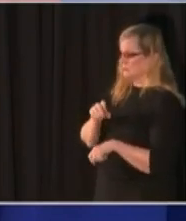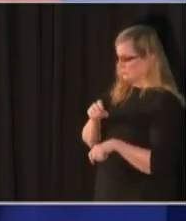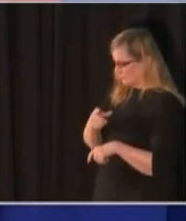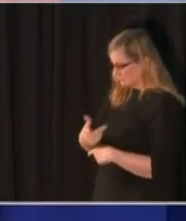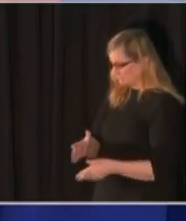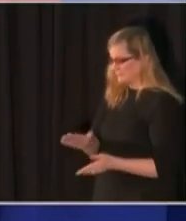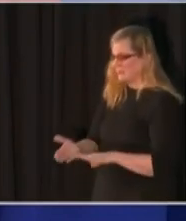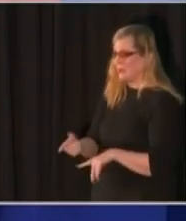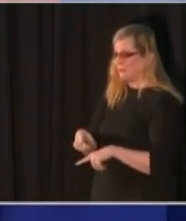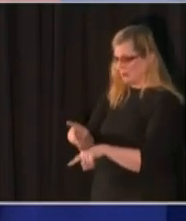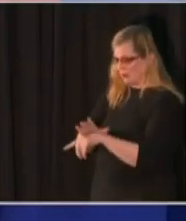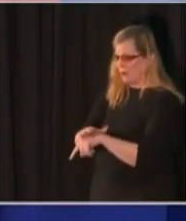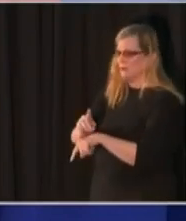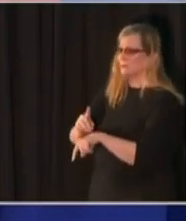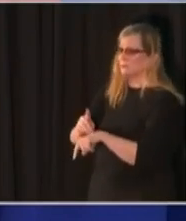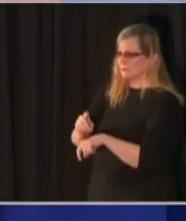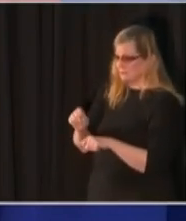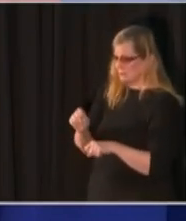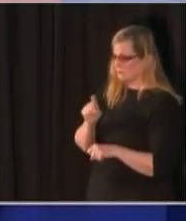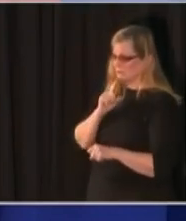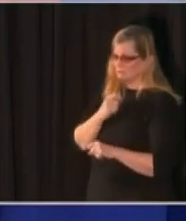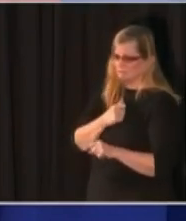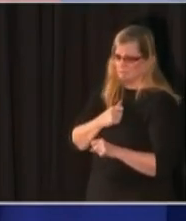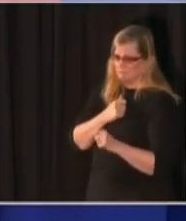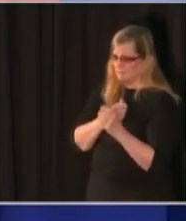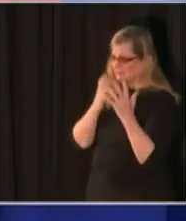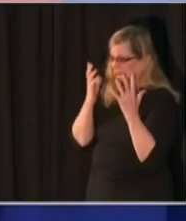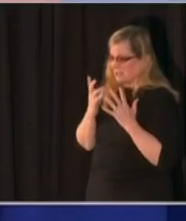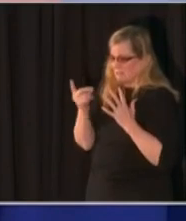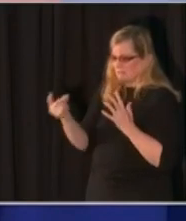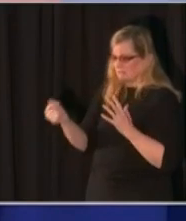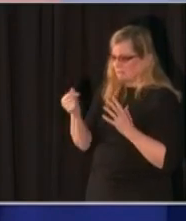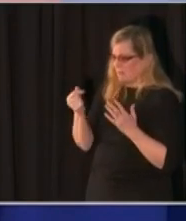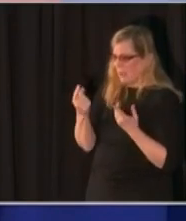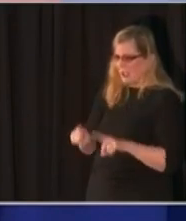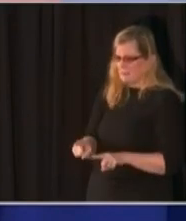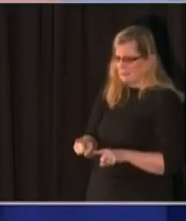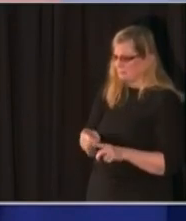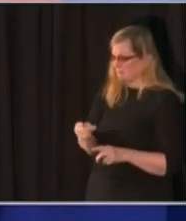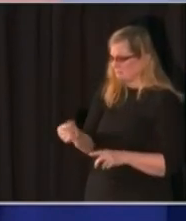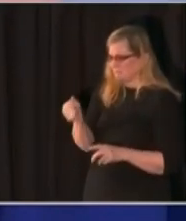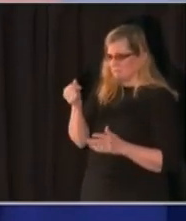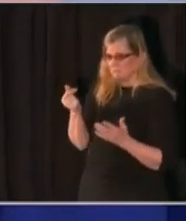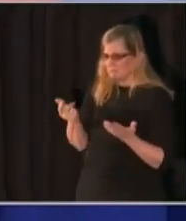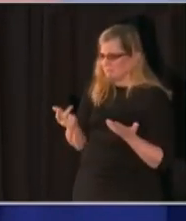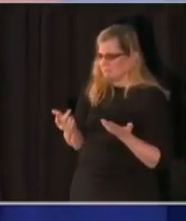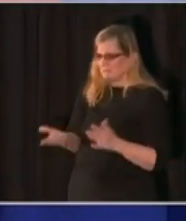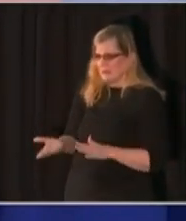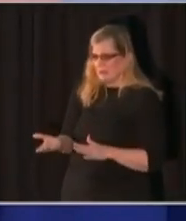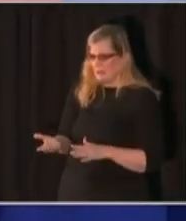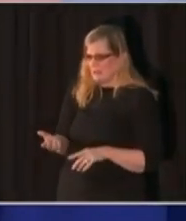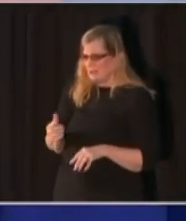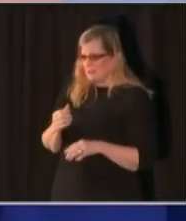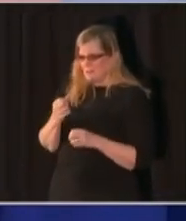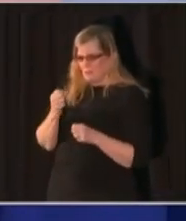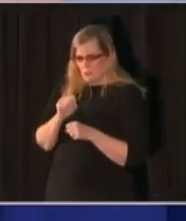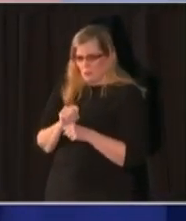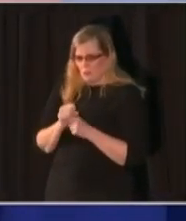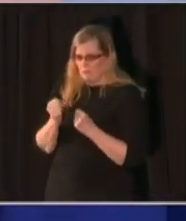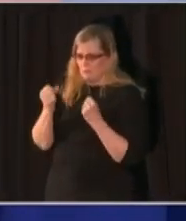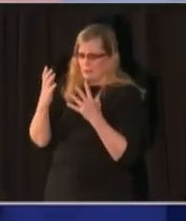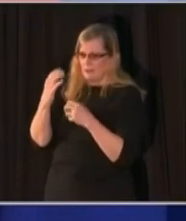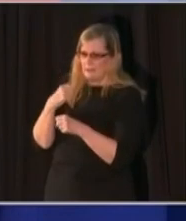sad situation. Sudden deaths in both cases. Longtime members and much loved members